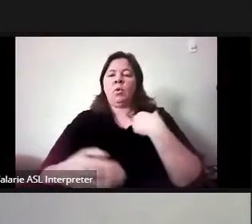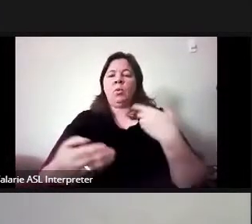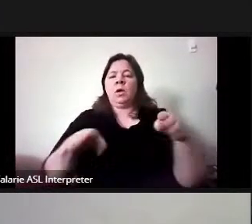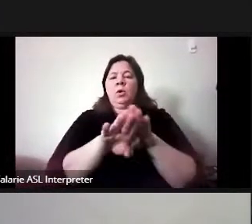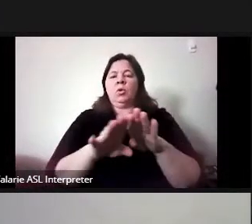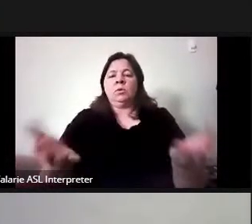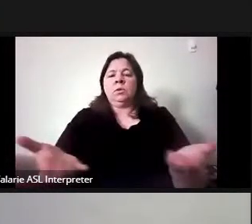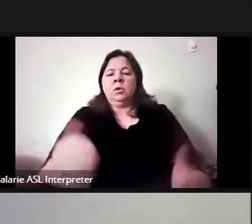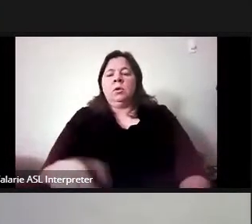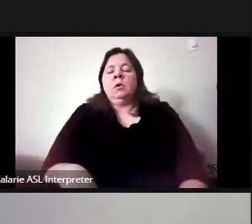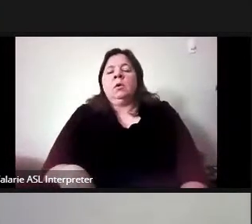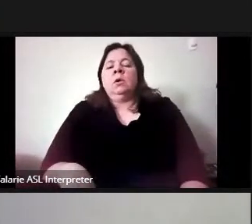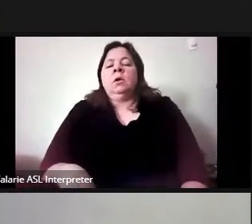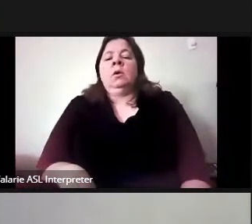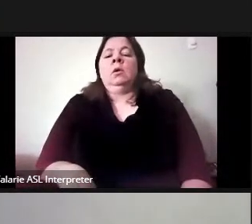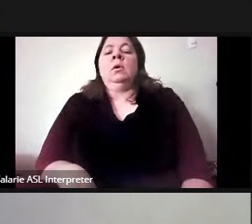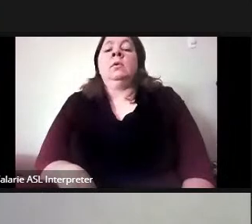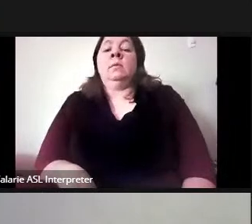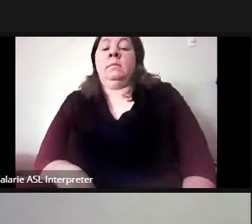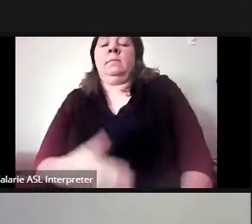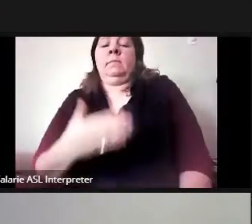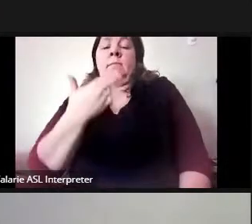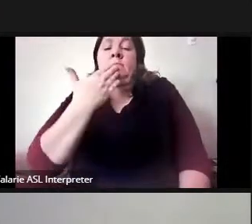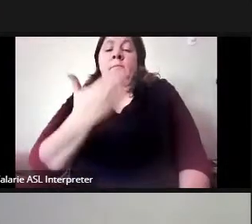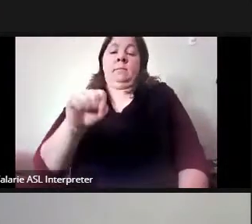up here. Thank you.